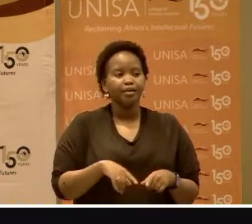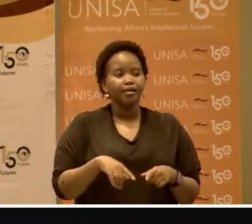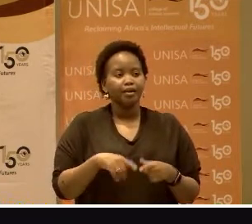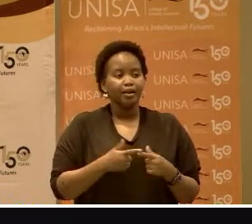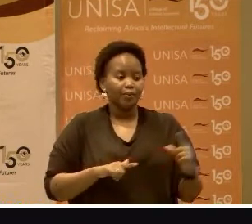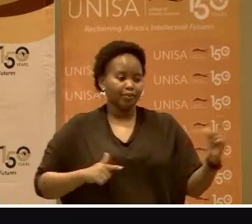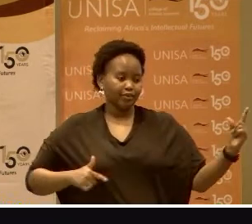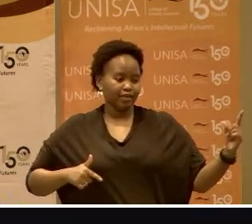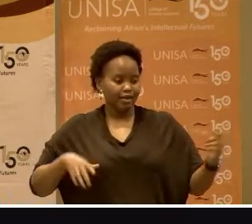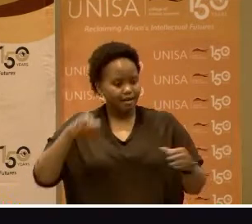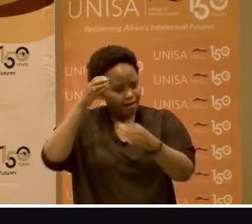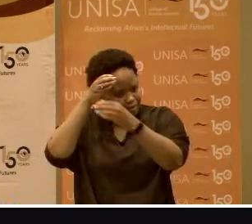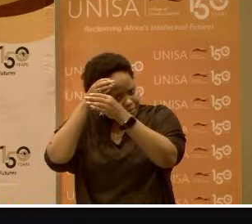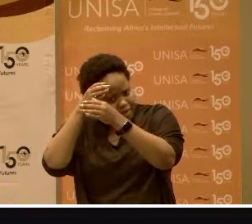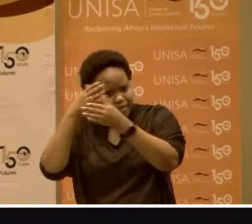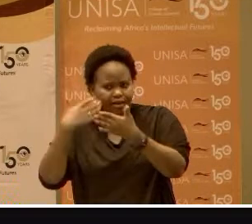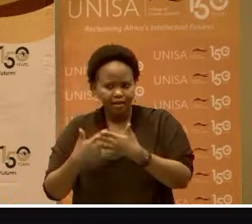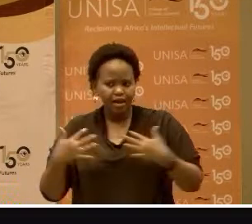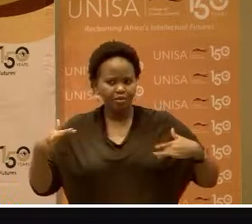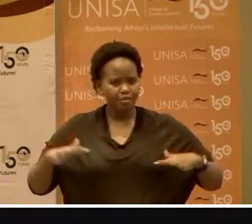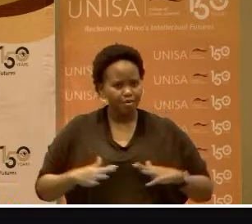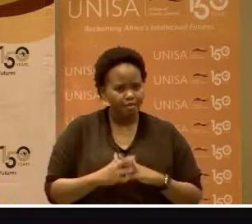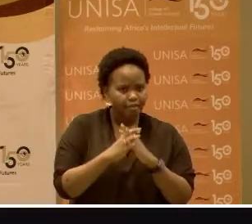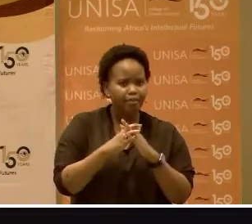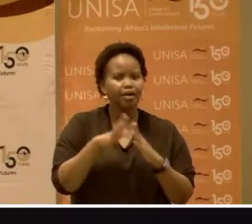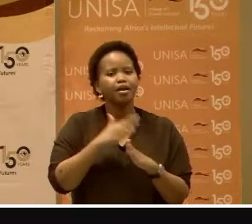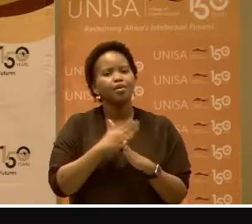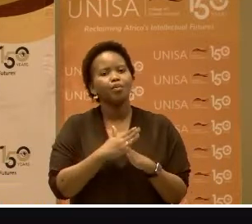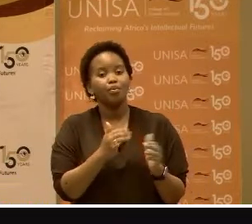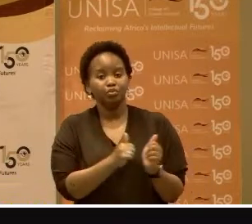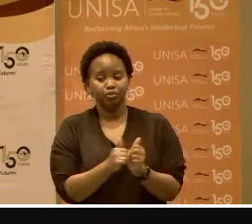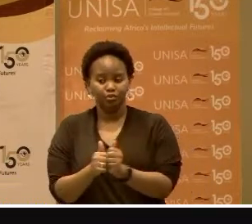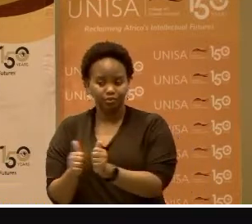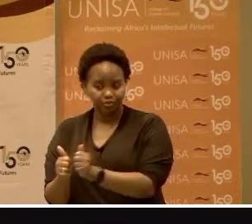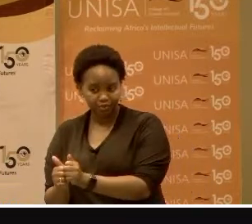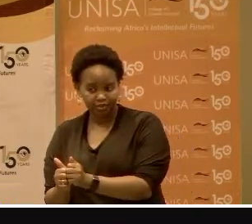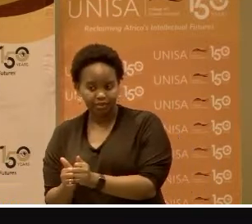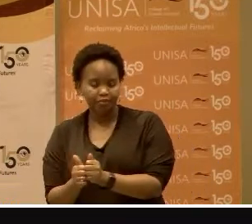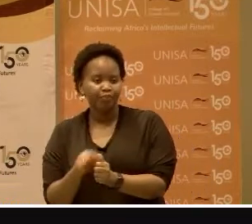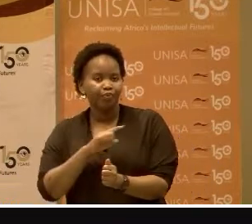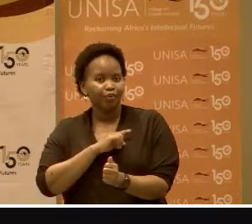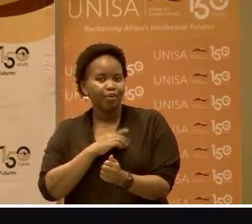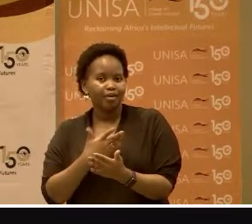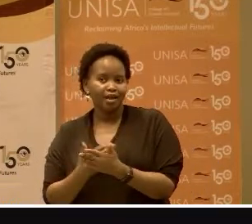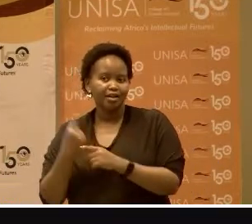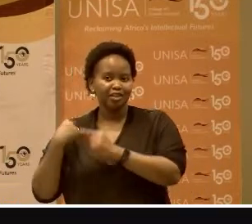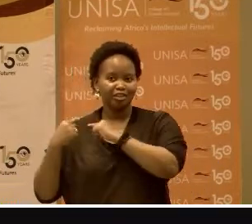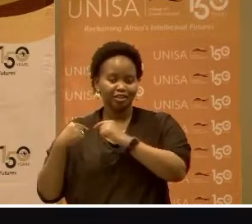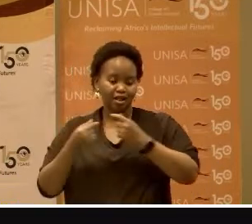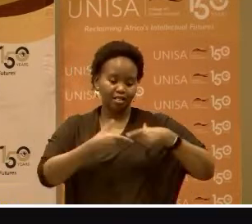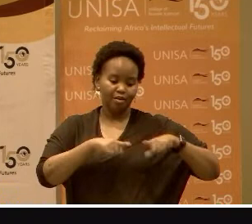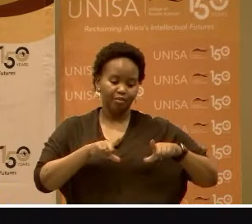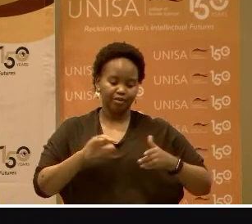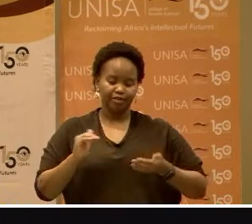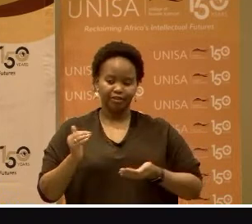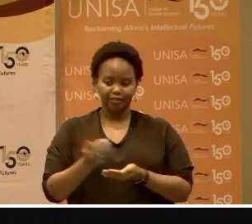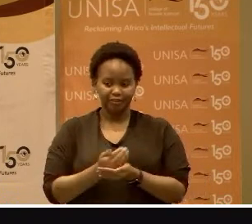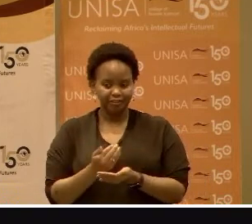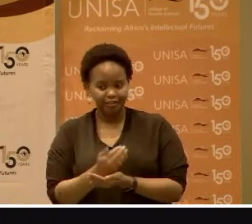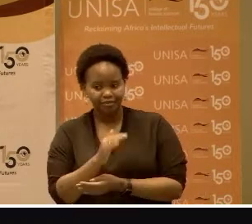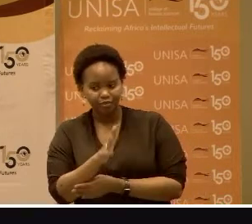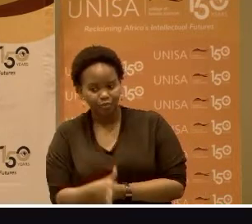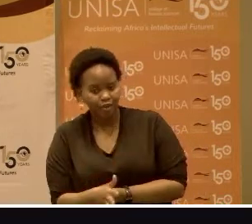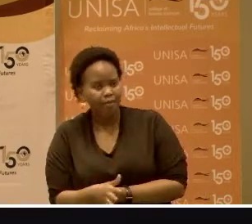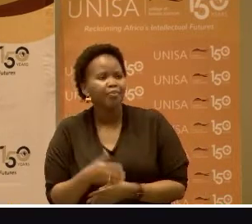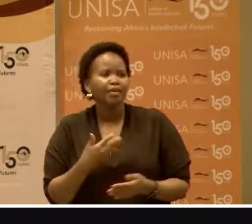linguistic experts, researchers, and scholars to document and analyze indigenous languages. We can do that. Let us do it. Advocating